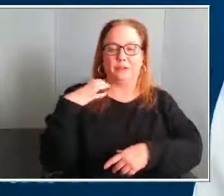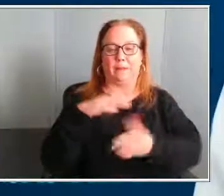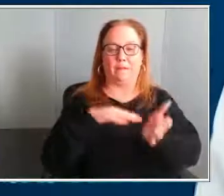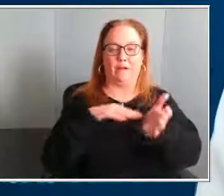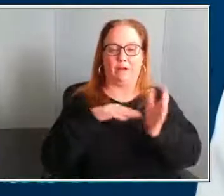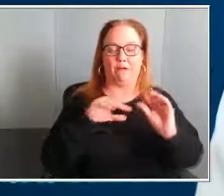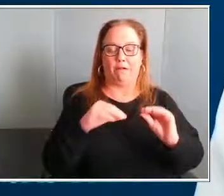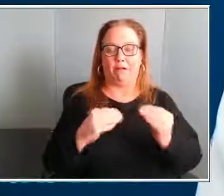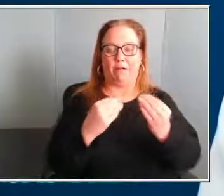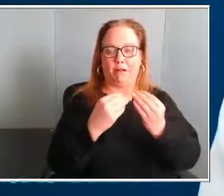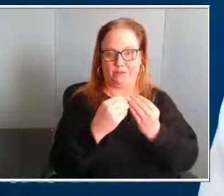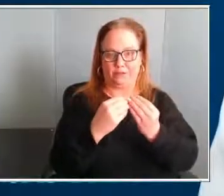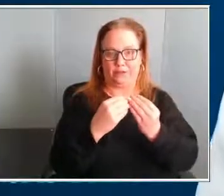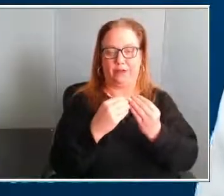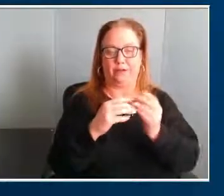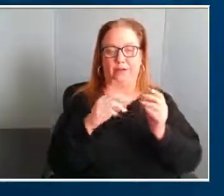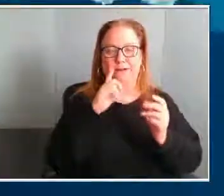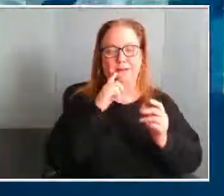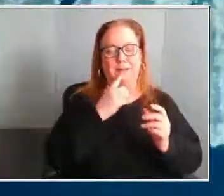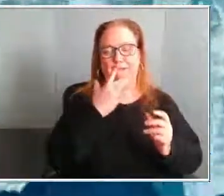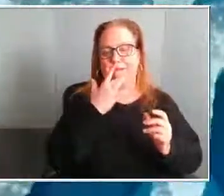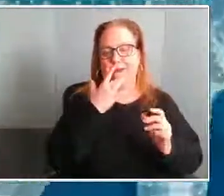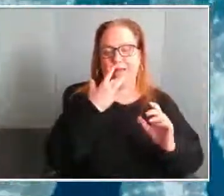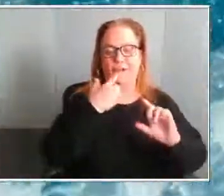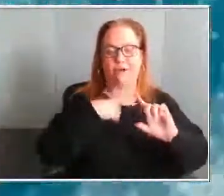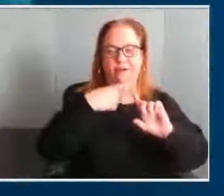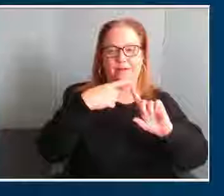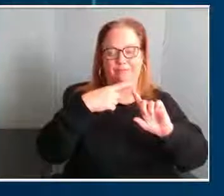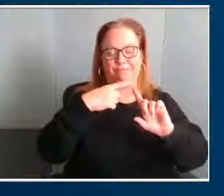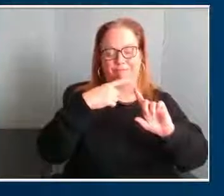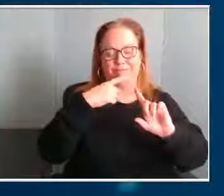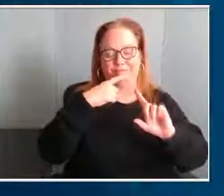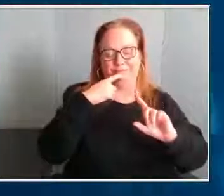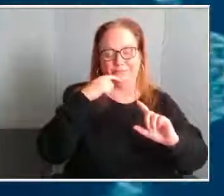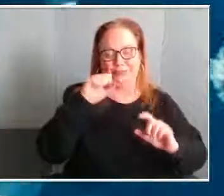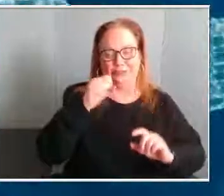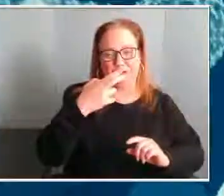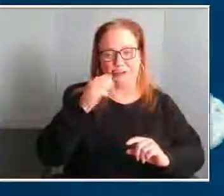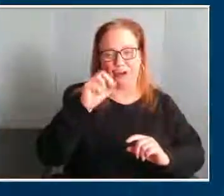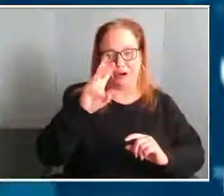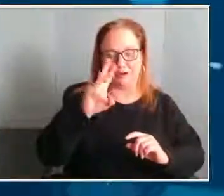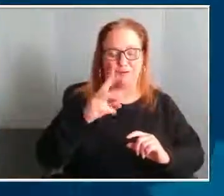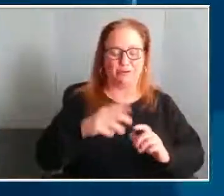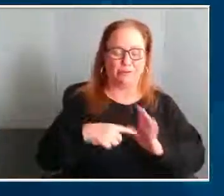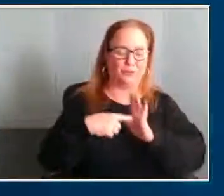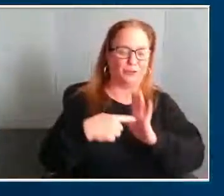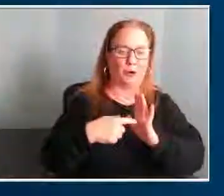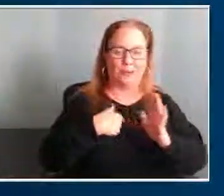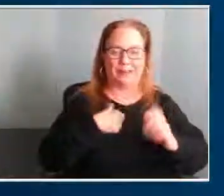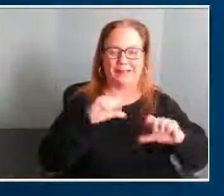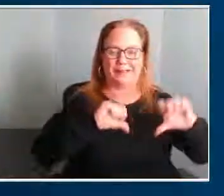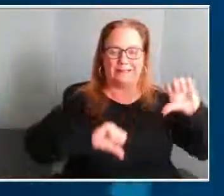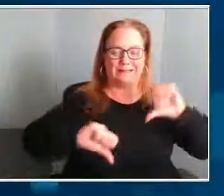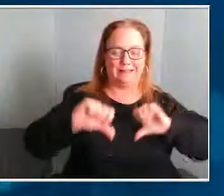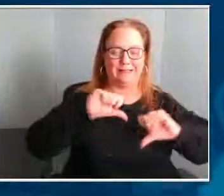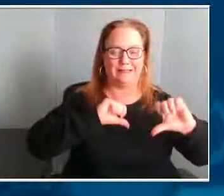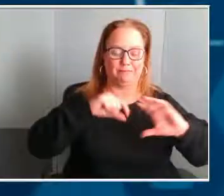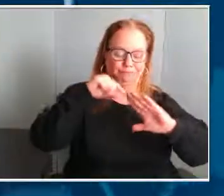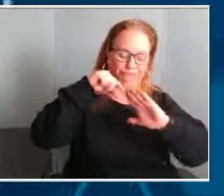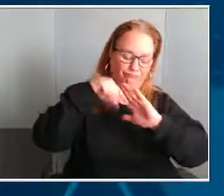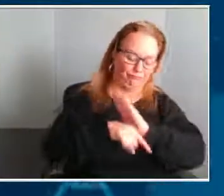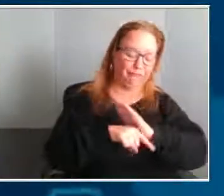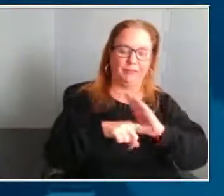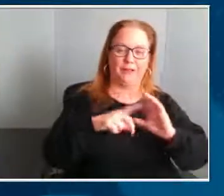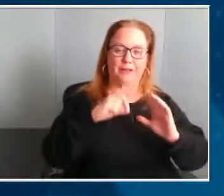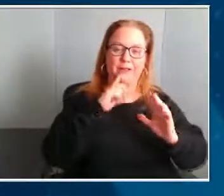favorite episode each month, Show Me the Science. It's where we take a deeper look at important and